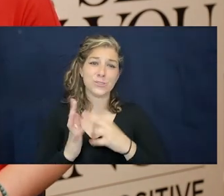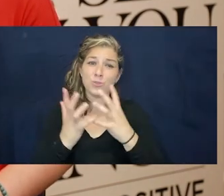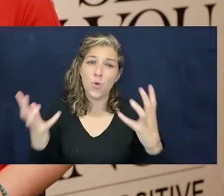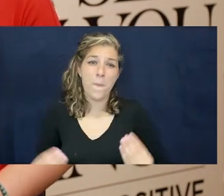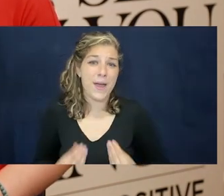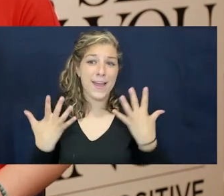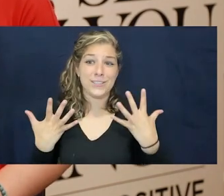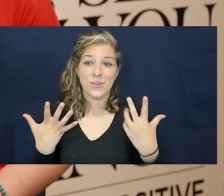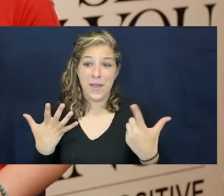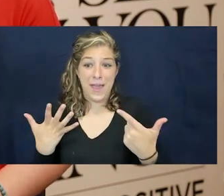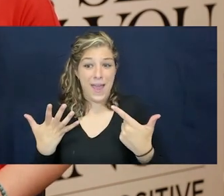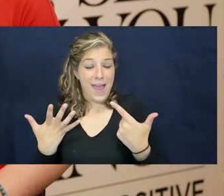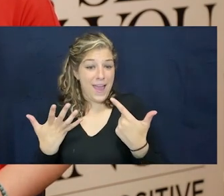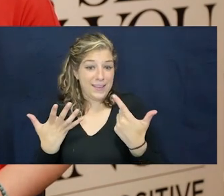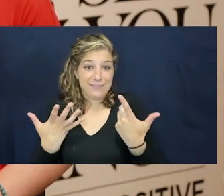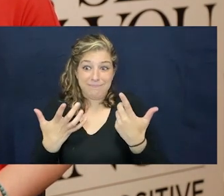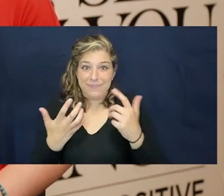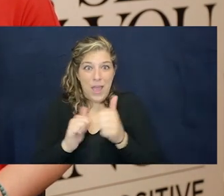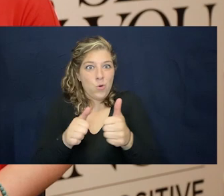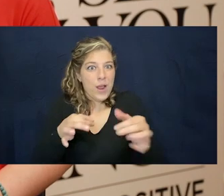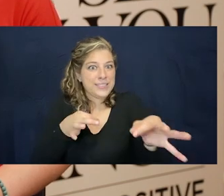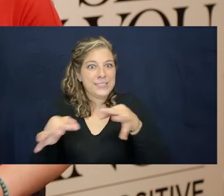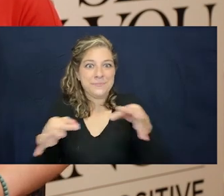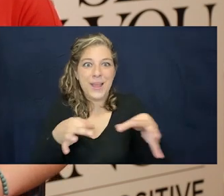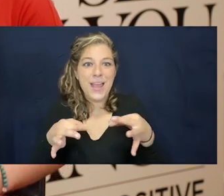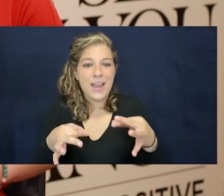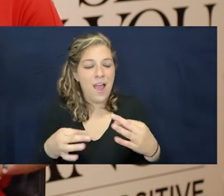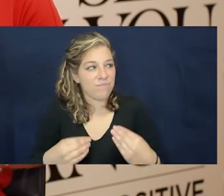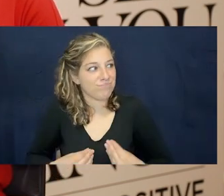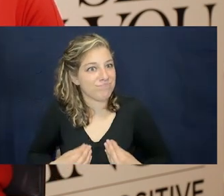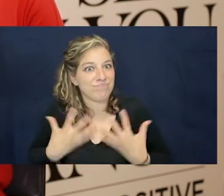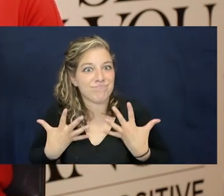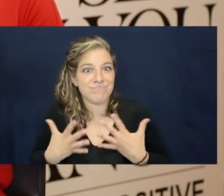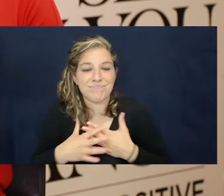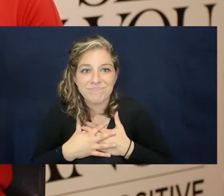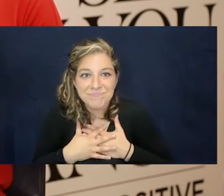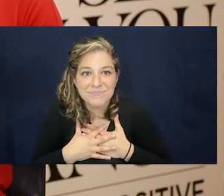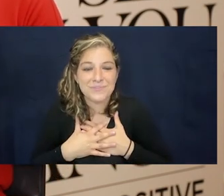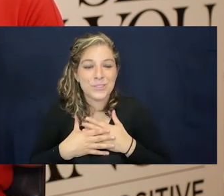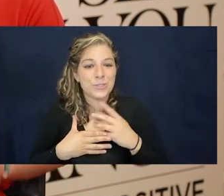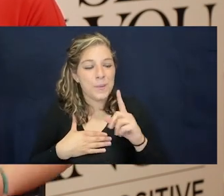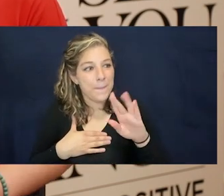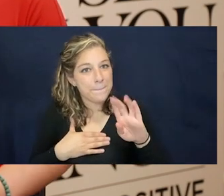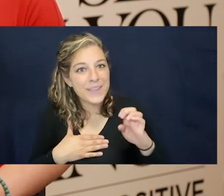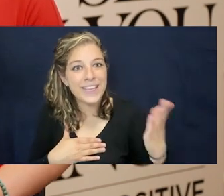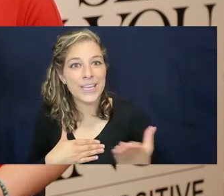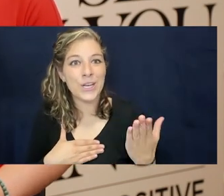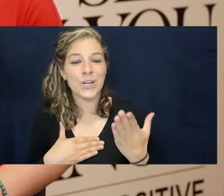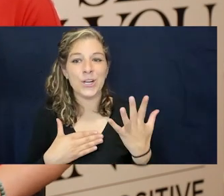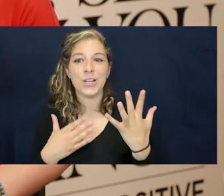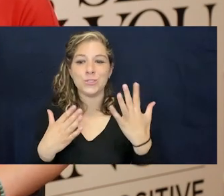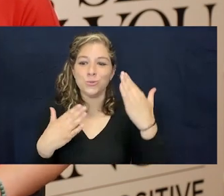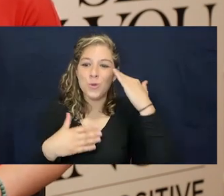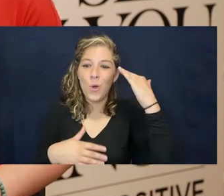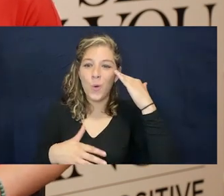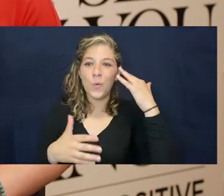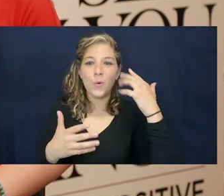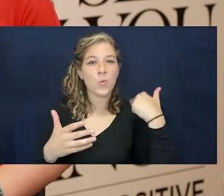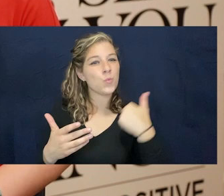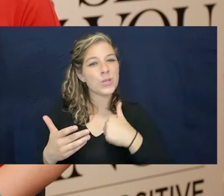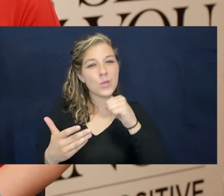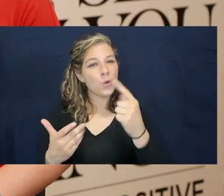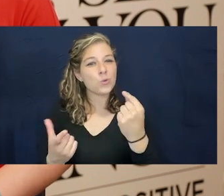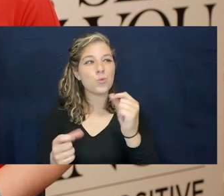and connection and unity, that means so much. So I can't tell you how moved I